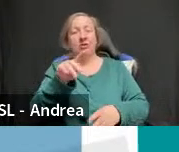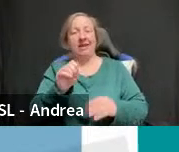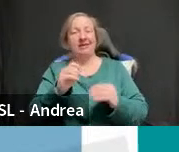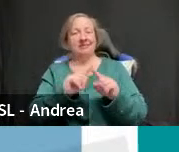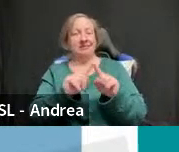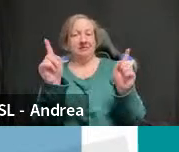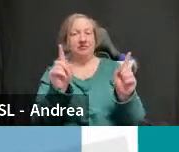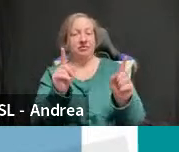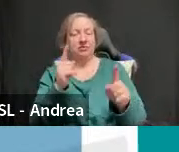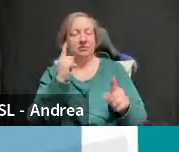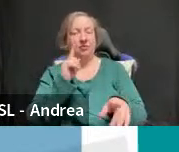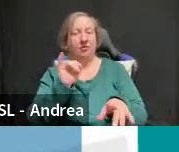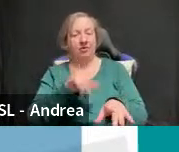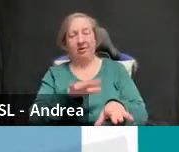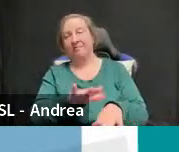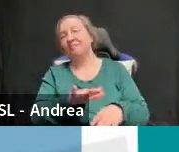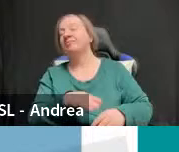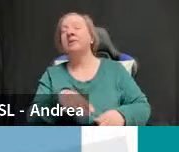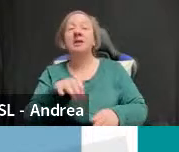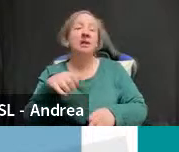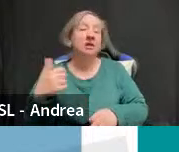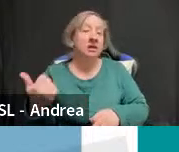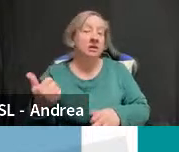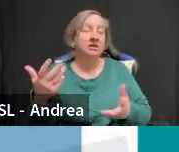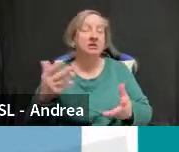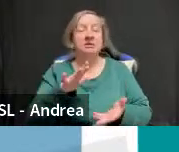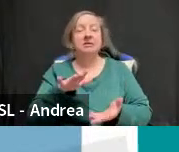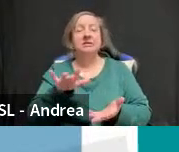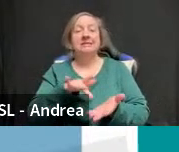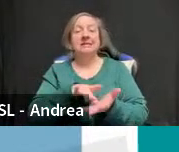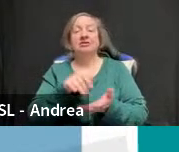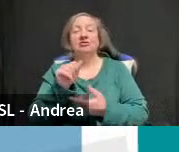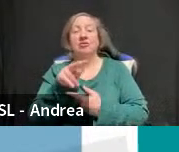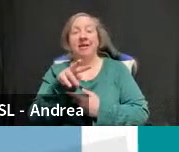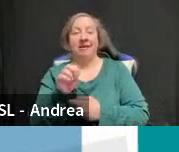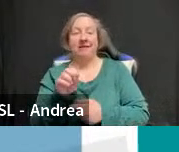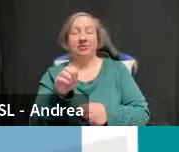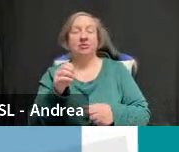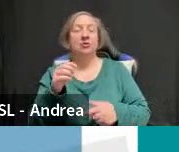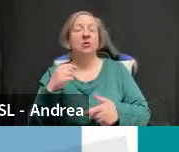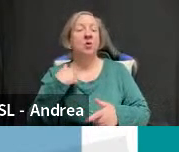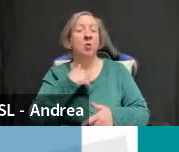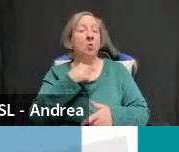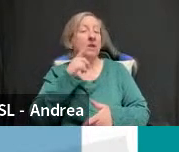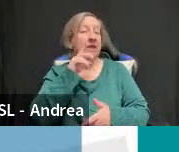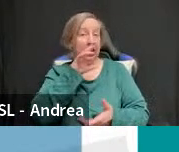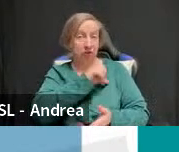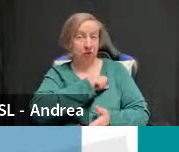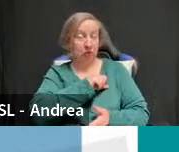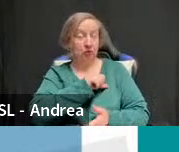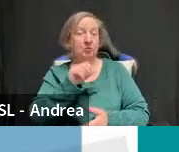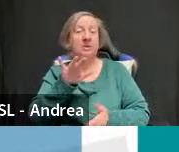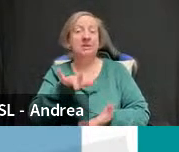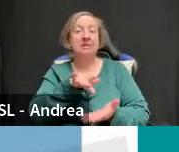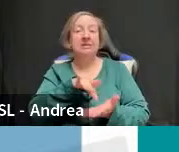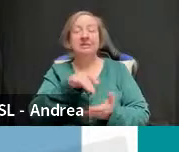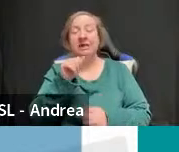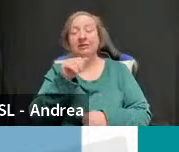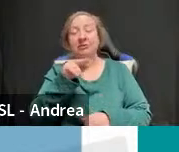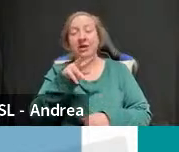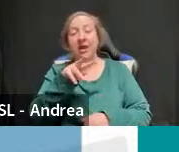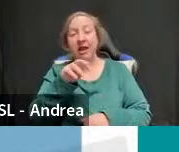then the other context thing is Center Avenue. We're assuming Center Avenue is